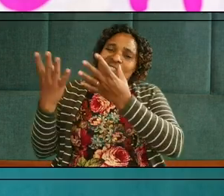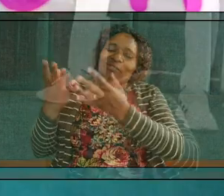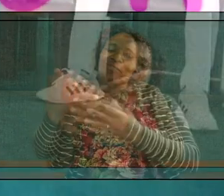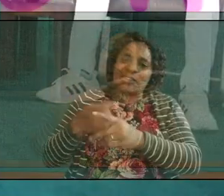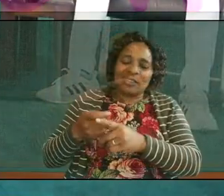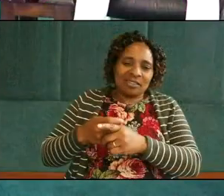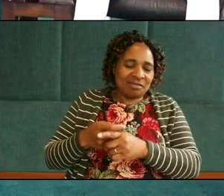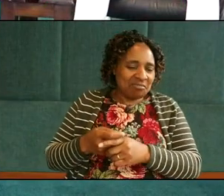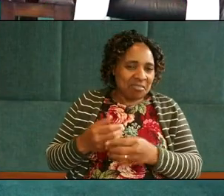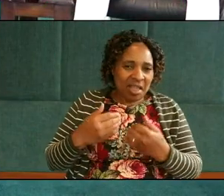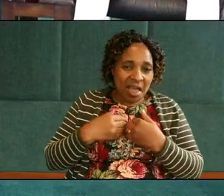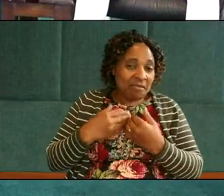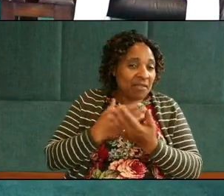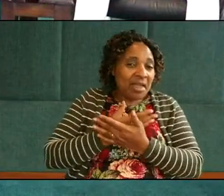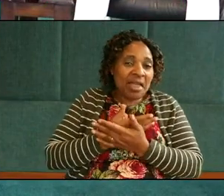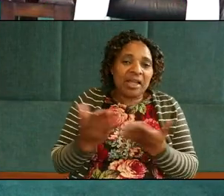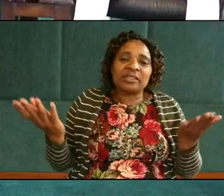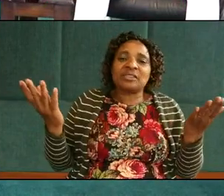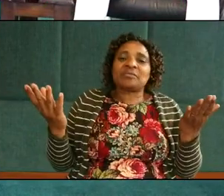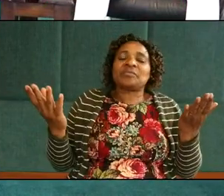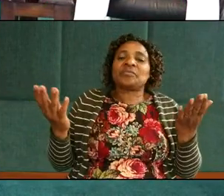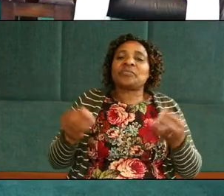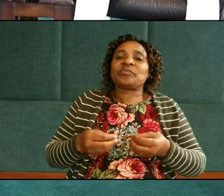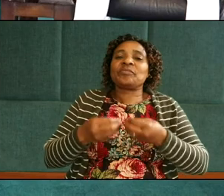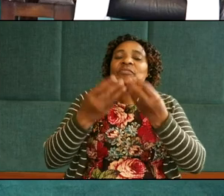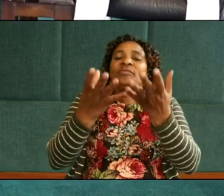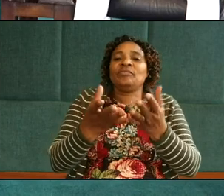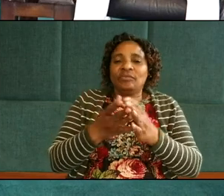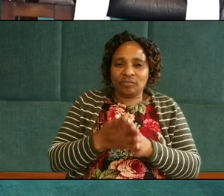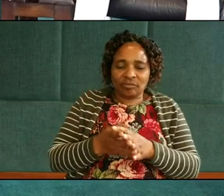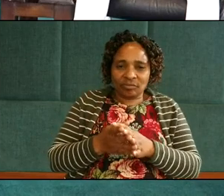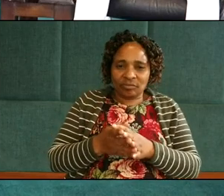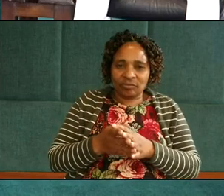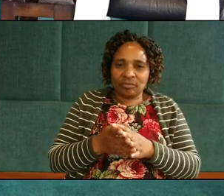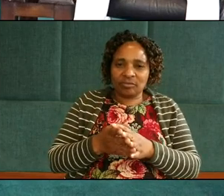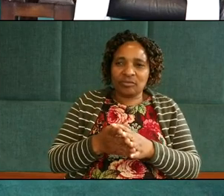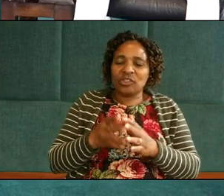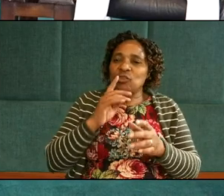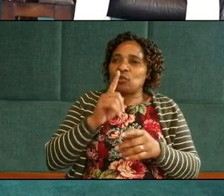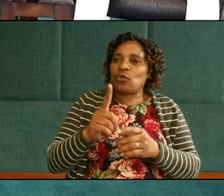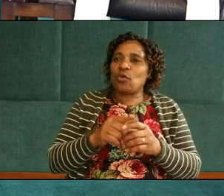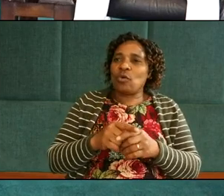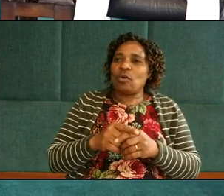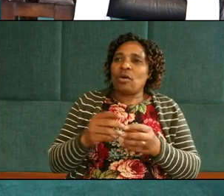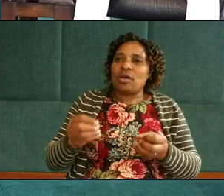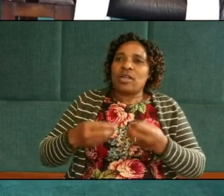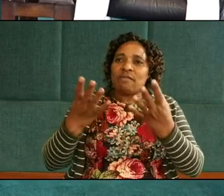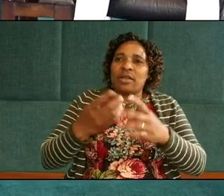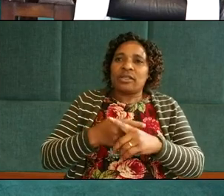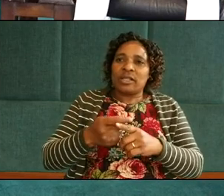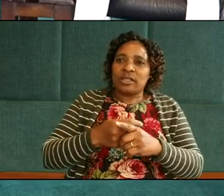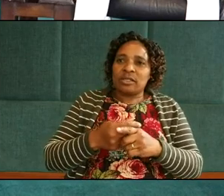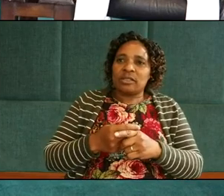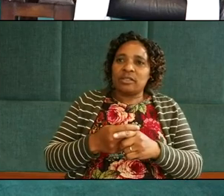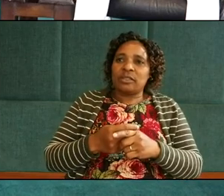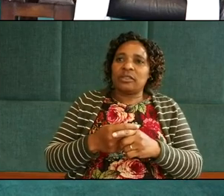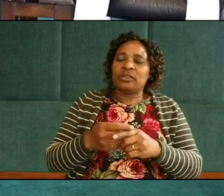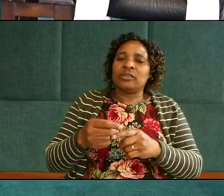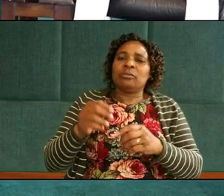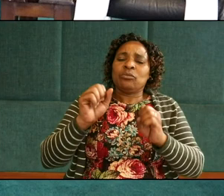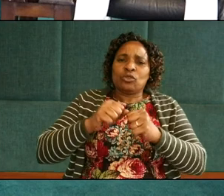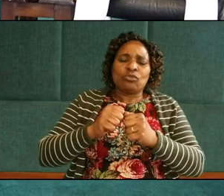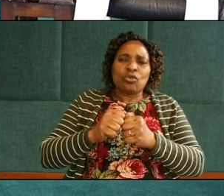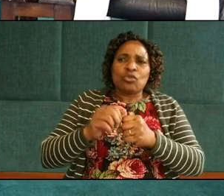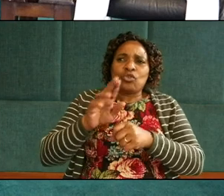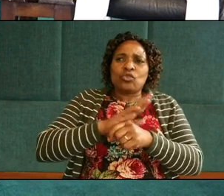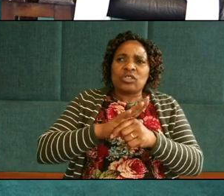Yeah. You would not have anything to give, as a matter of fact. Yeah. Yeah. So like, giving tithe is you saying thank you to God